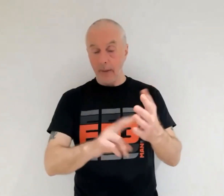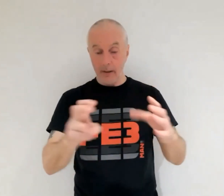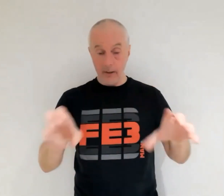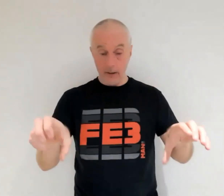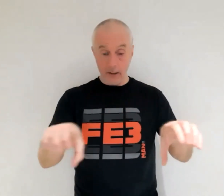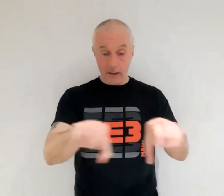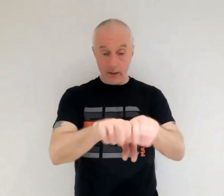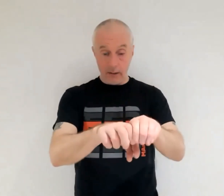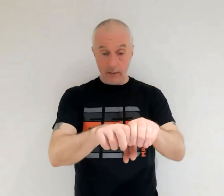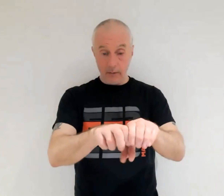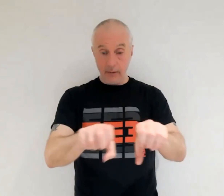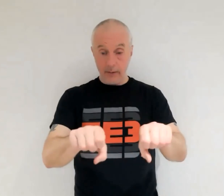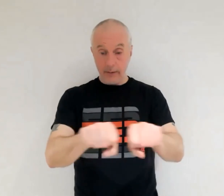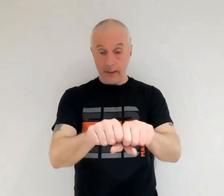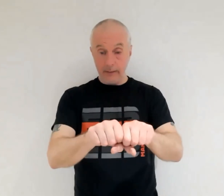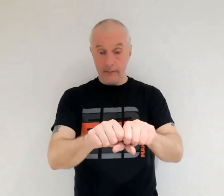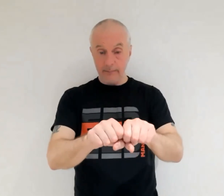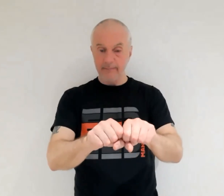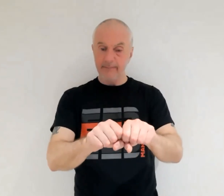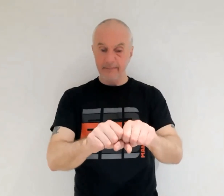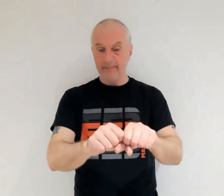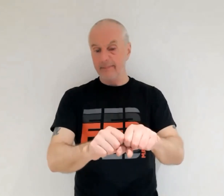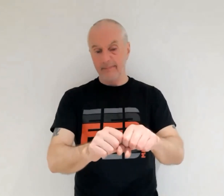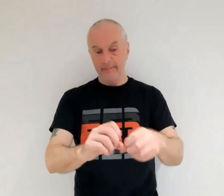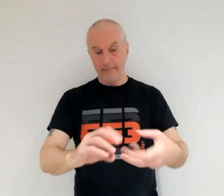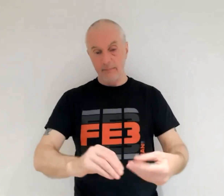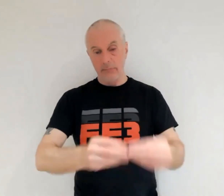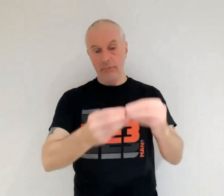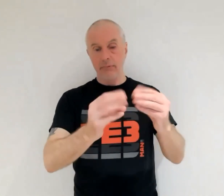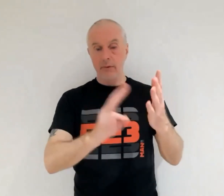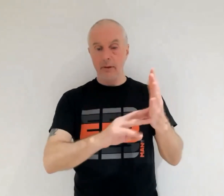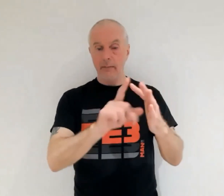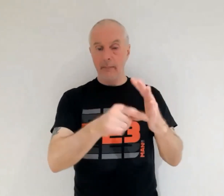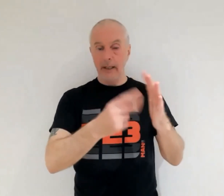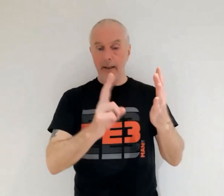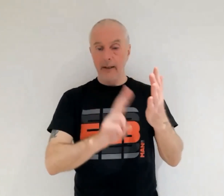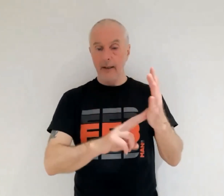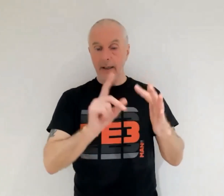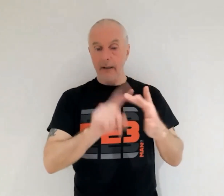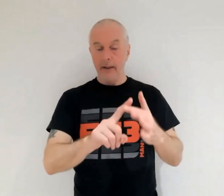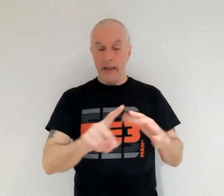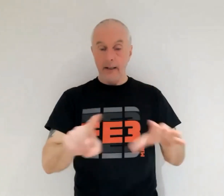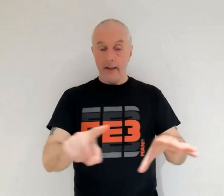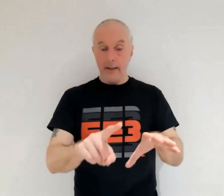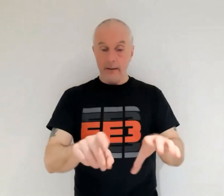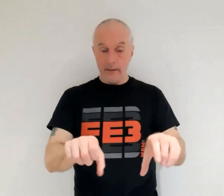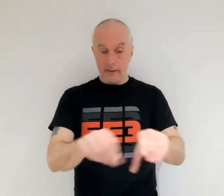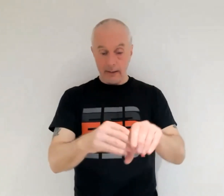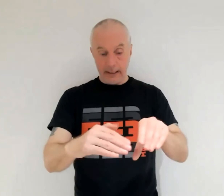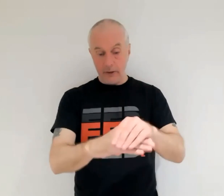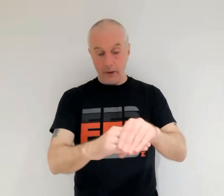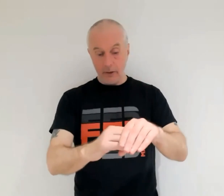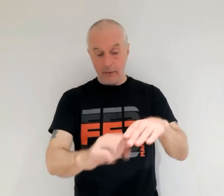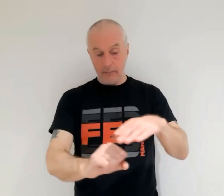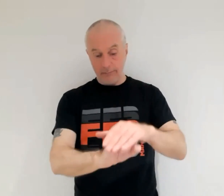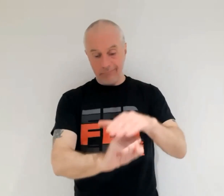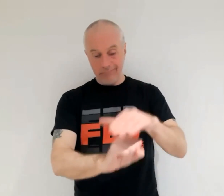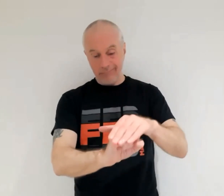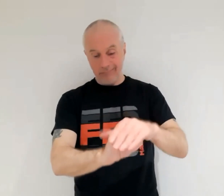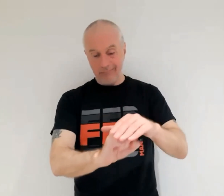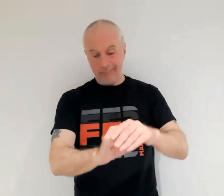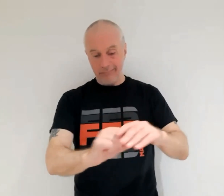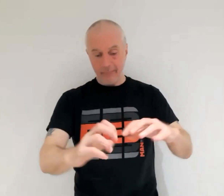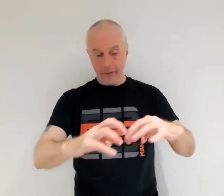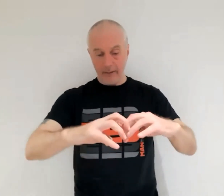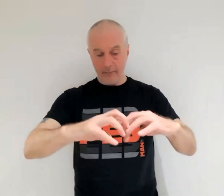that effectively forms methane within the lattice, and then applies an internal pressure that then eventually cracks it.